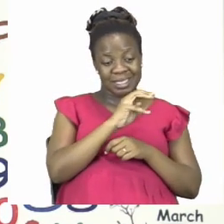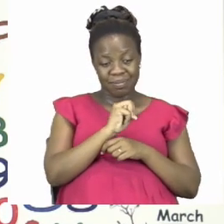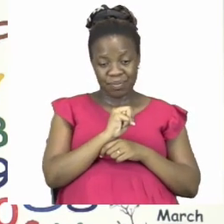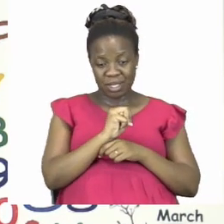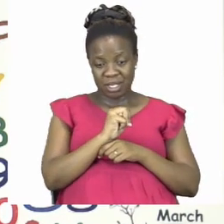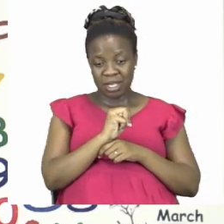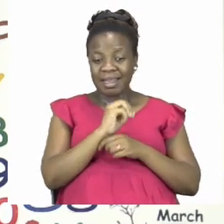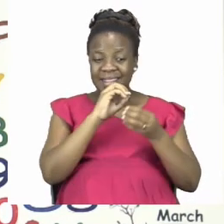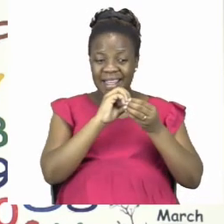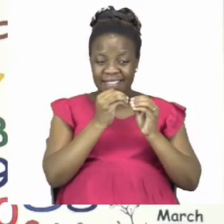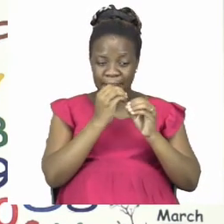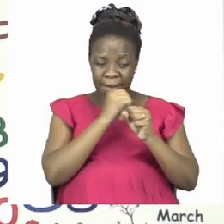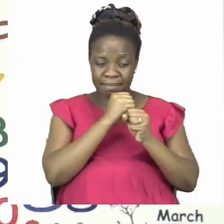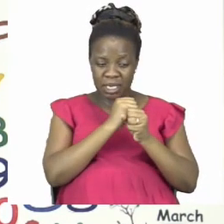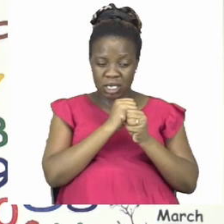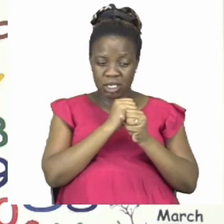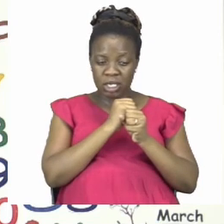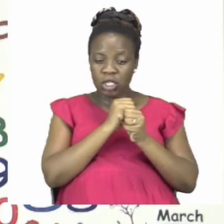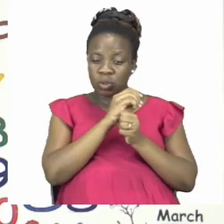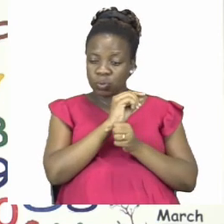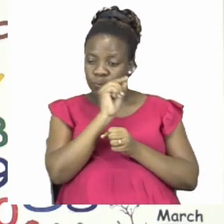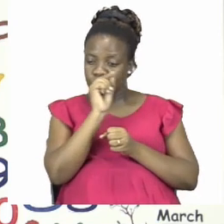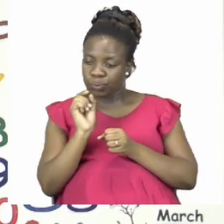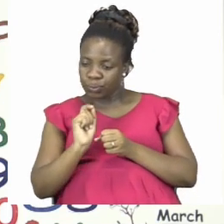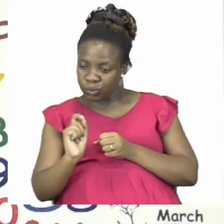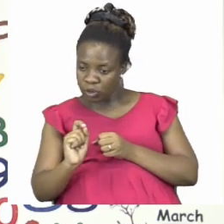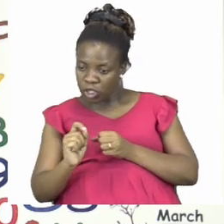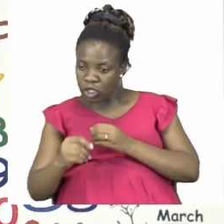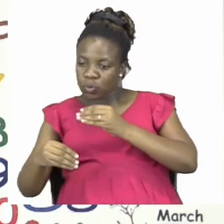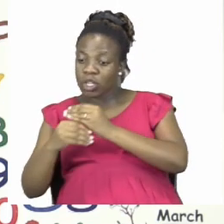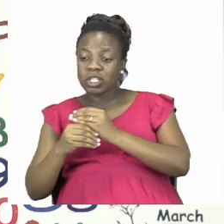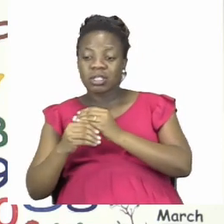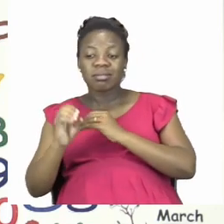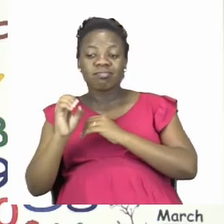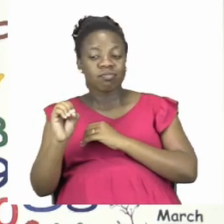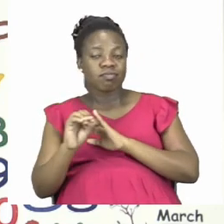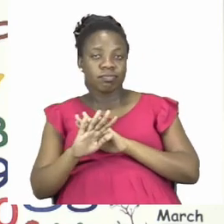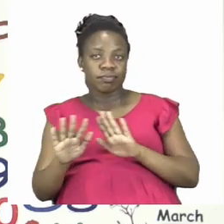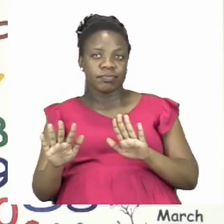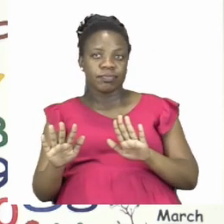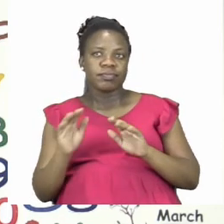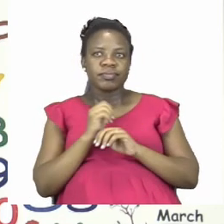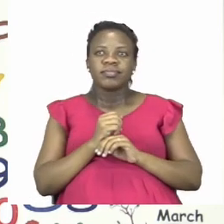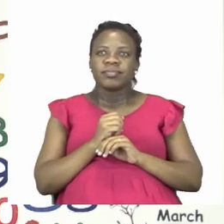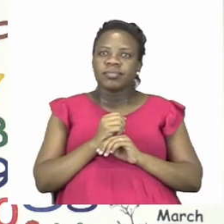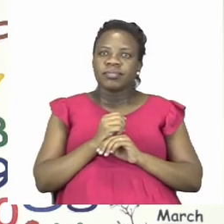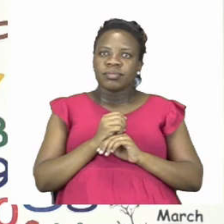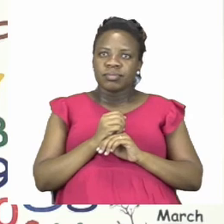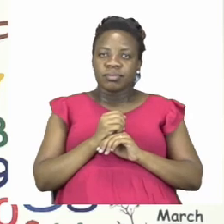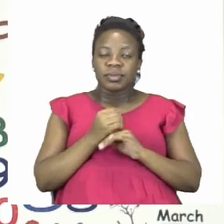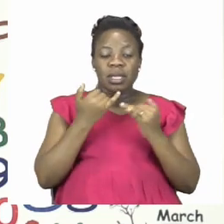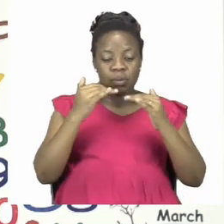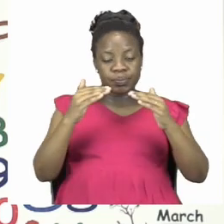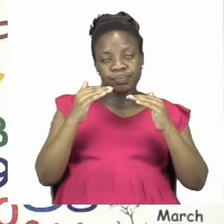millimeters. So this is how we change centimeters into millimeters. But what about if it's